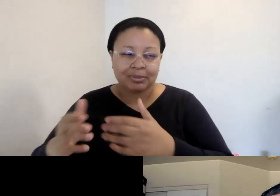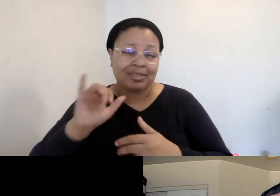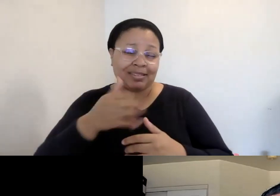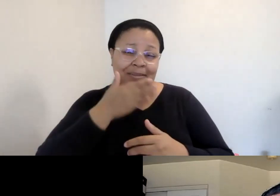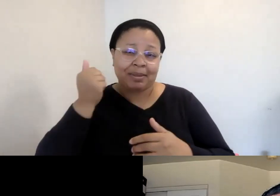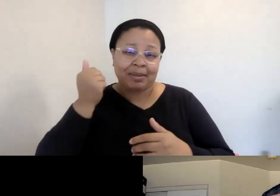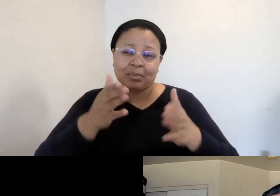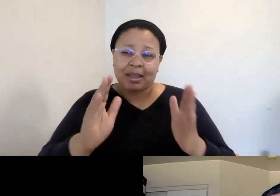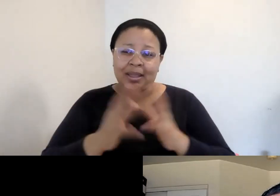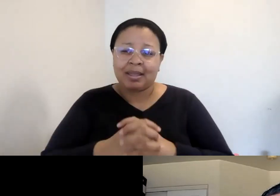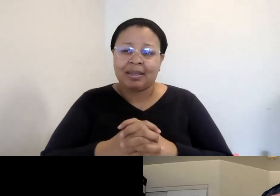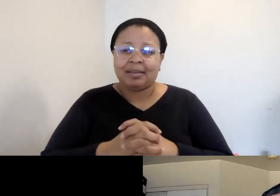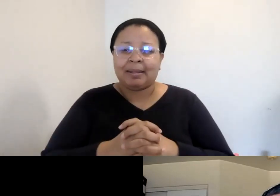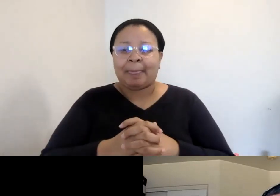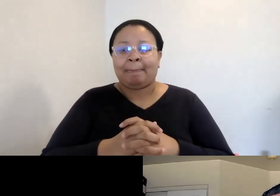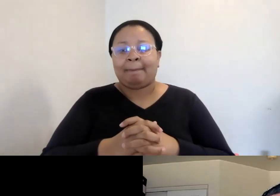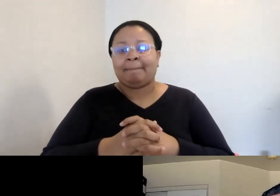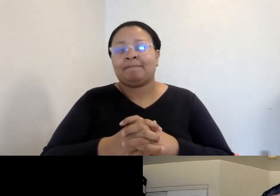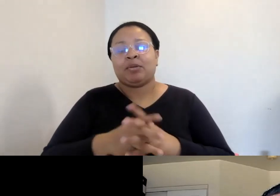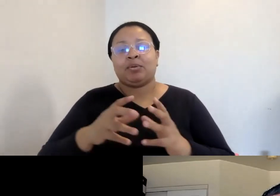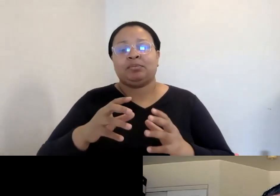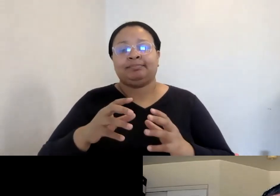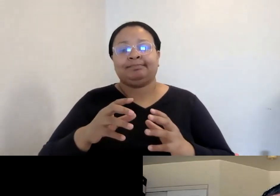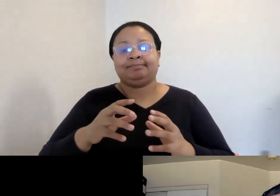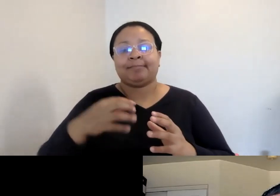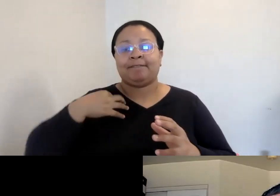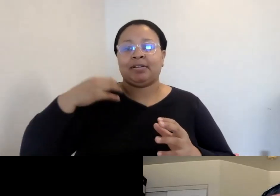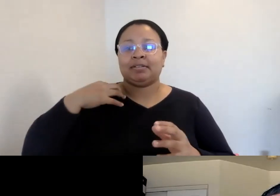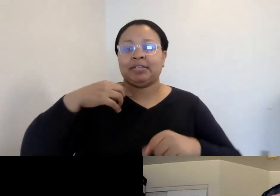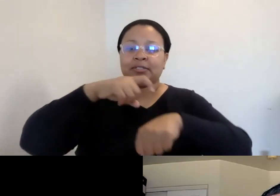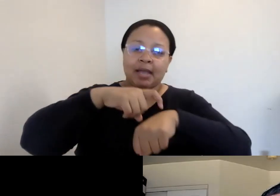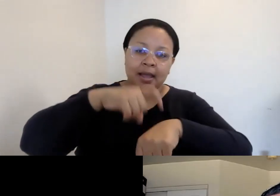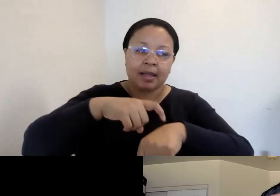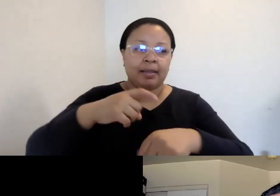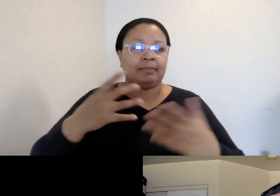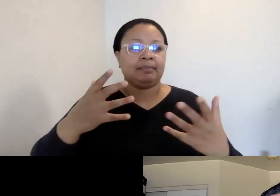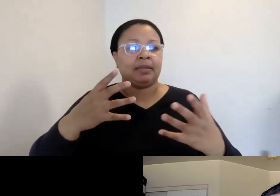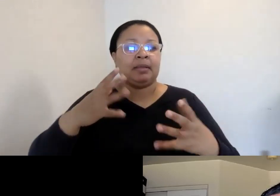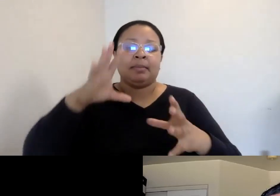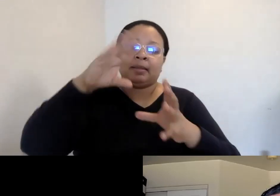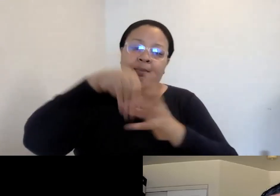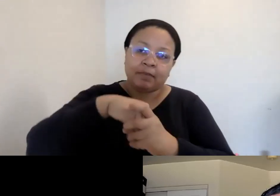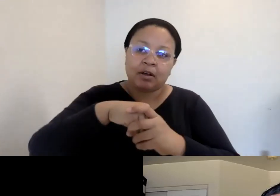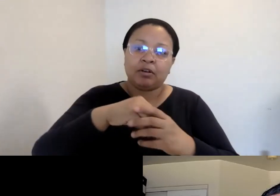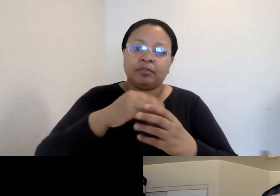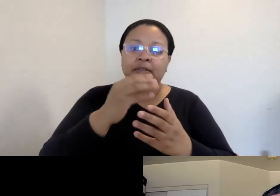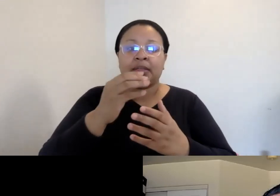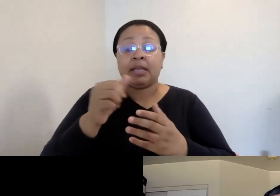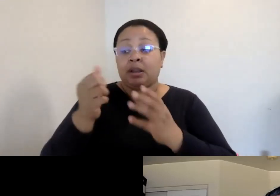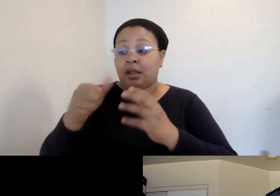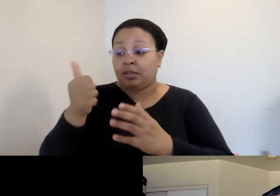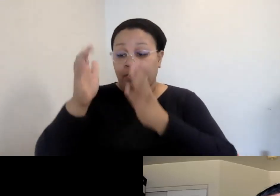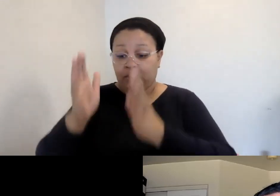so, is to just, donate your time, or to ingrain yourself with somebody who's already